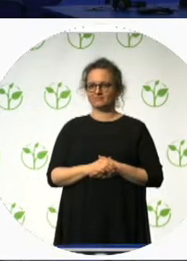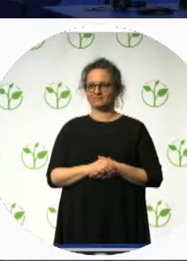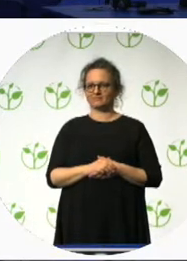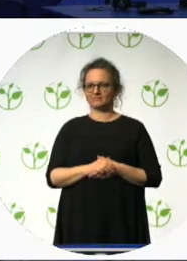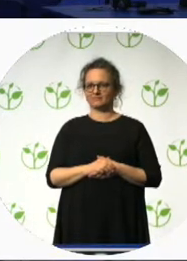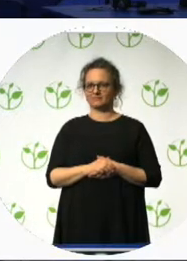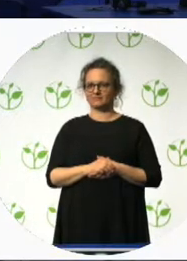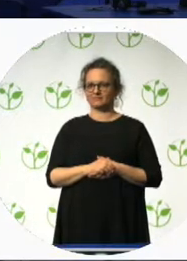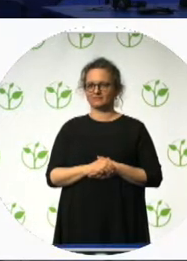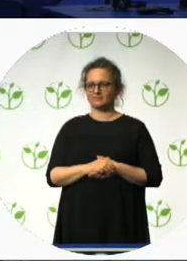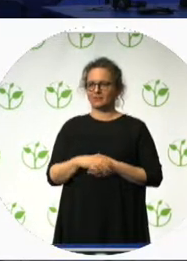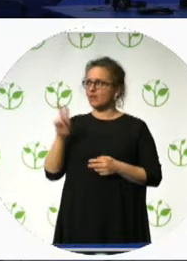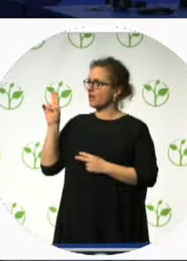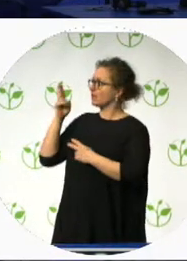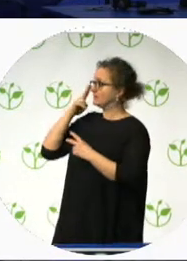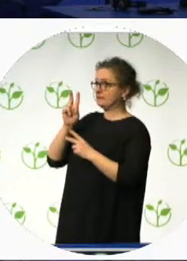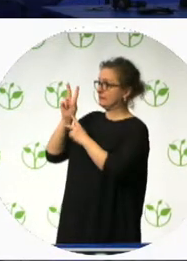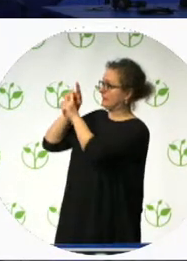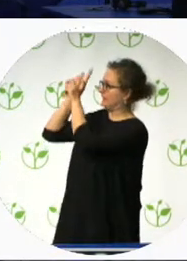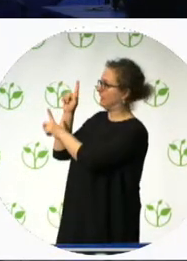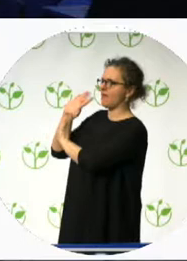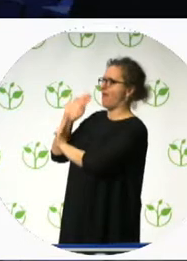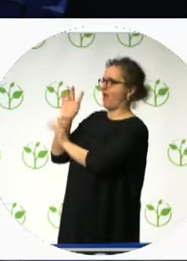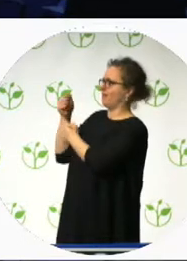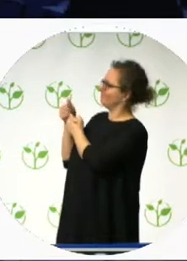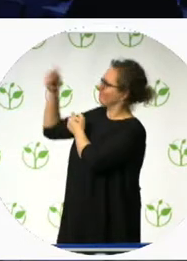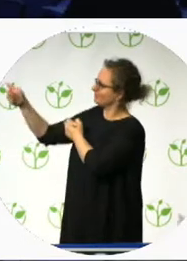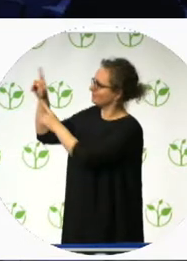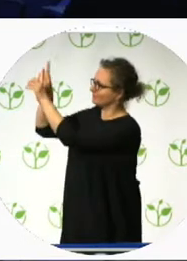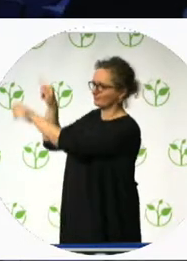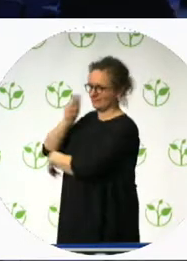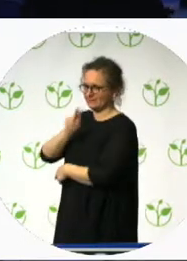But it's here. Okay. Thank you very much. Then,